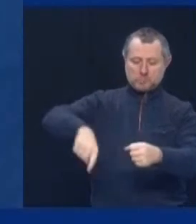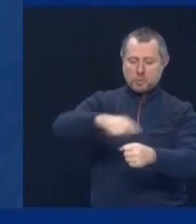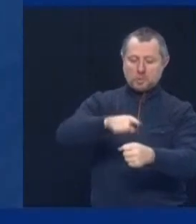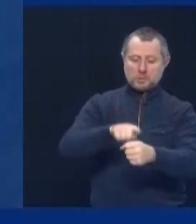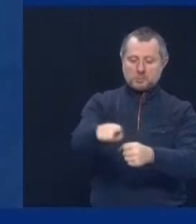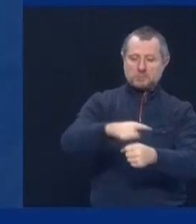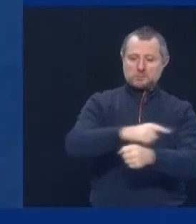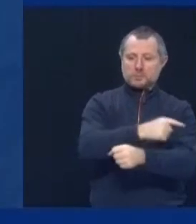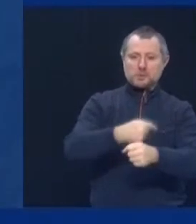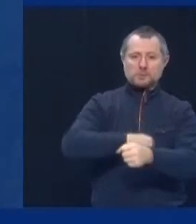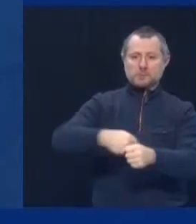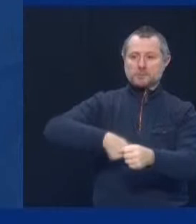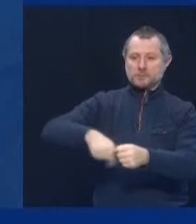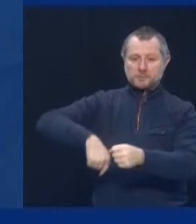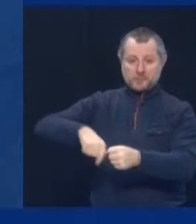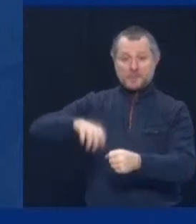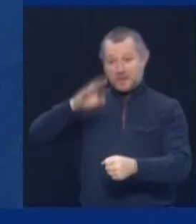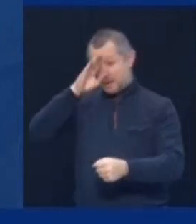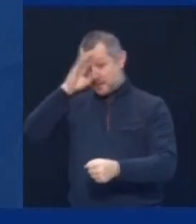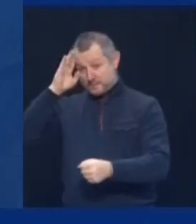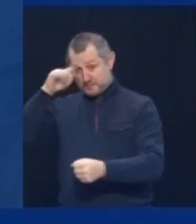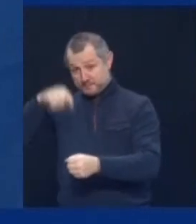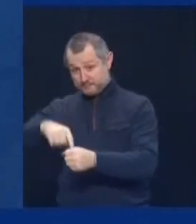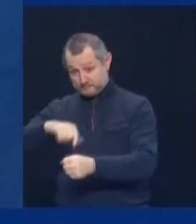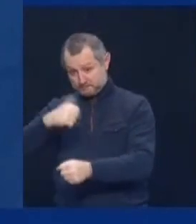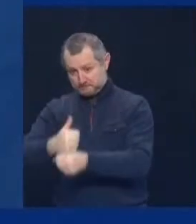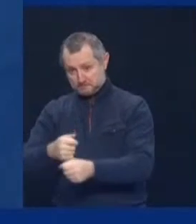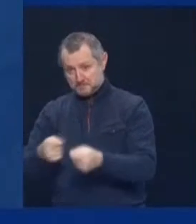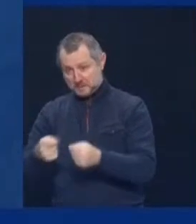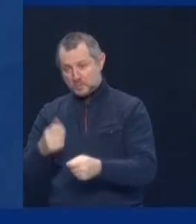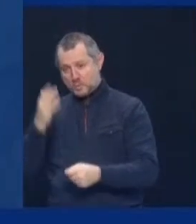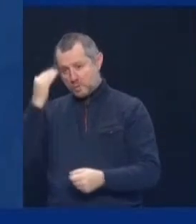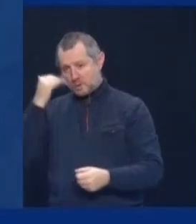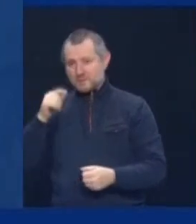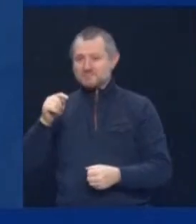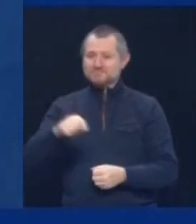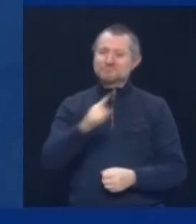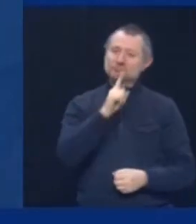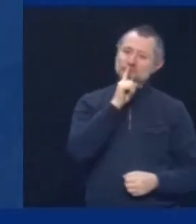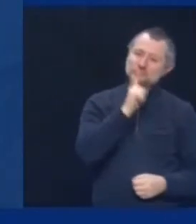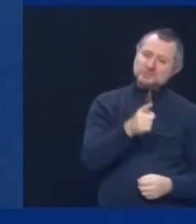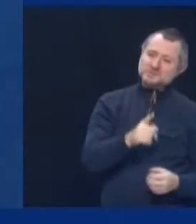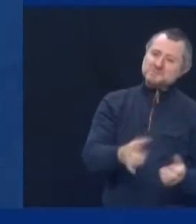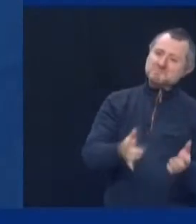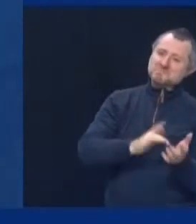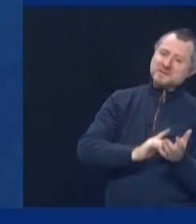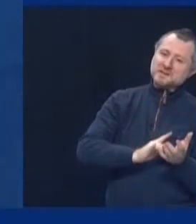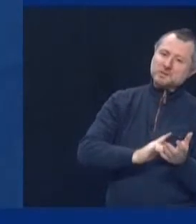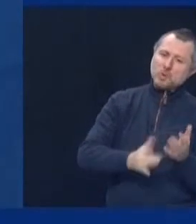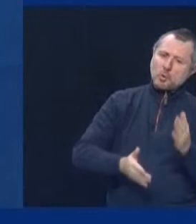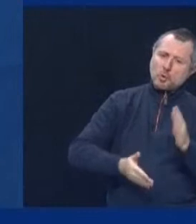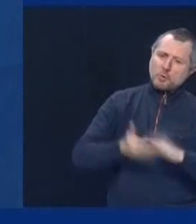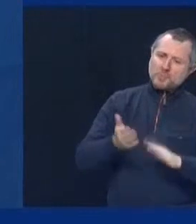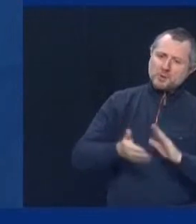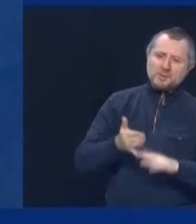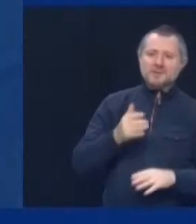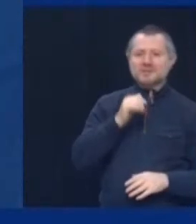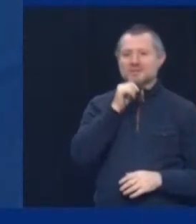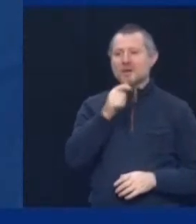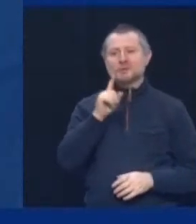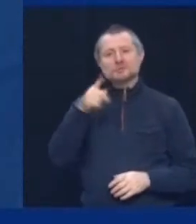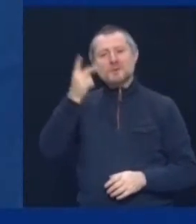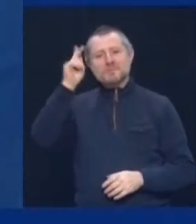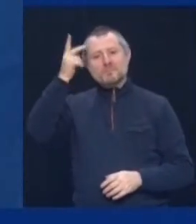Why? Because this is a medical operation, not a political operation.